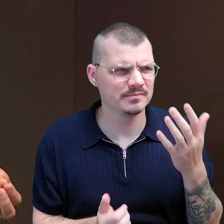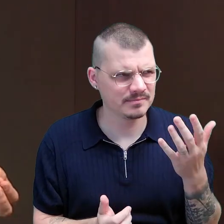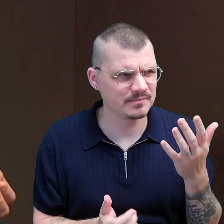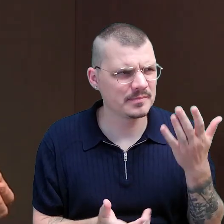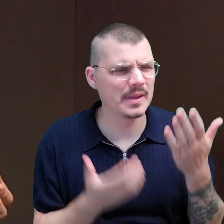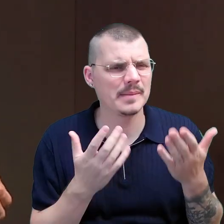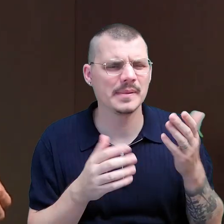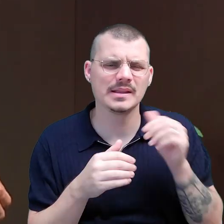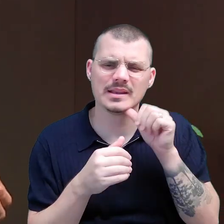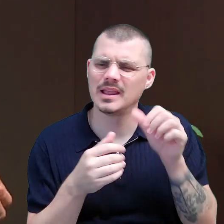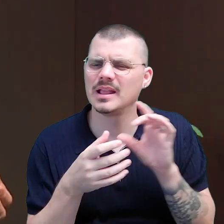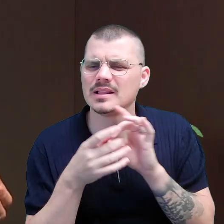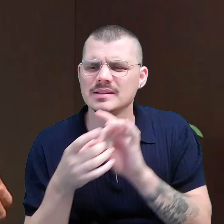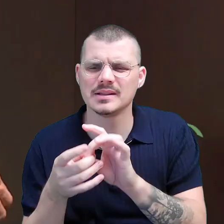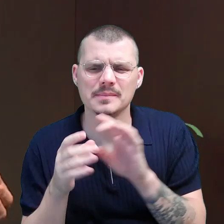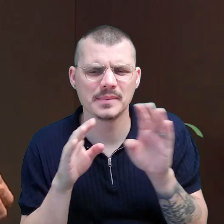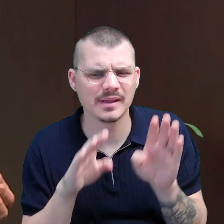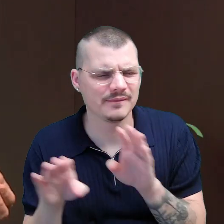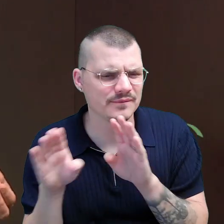isn't behavioral.